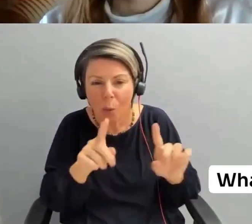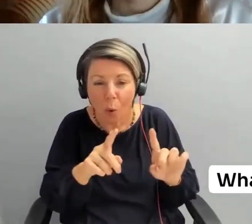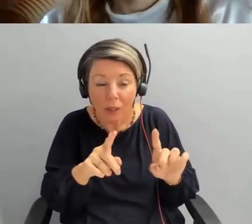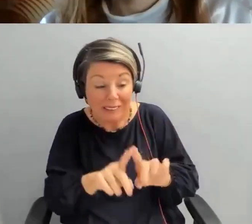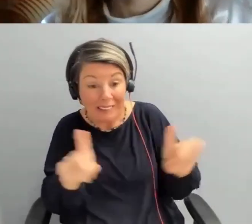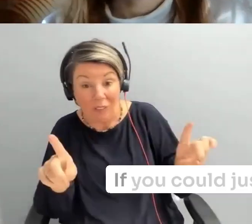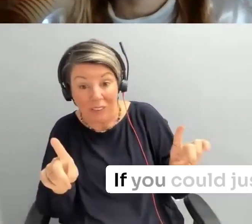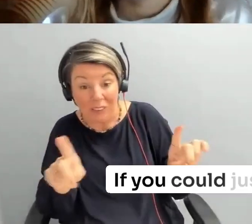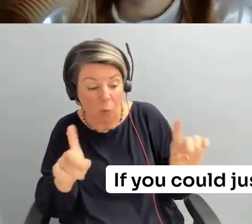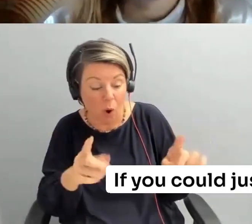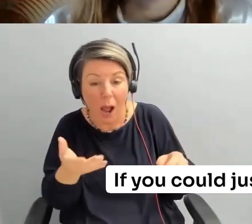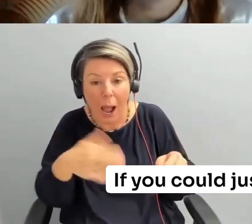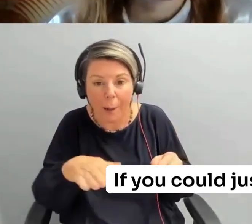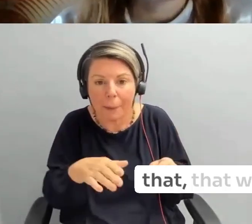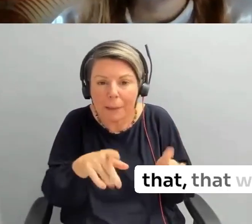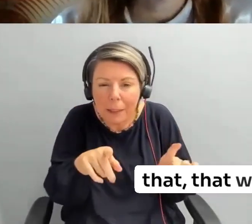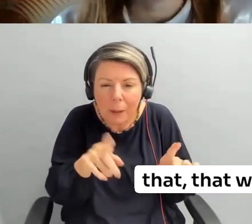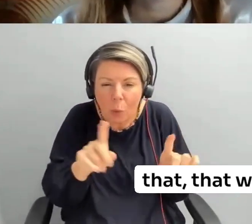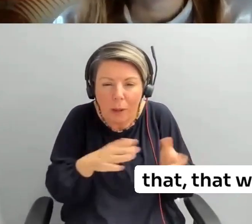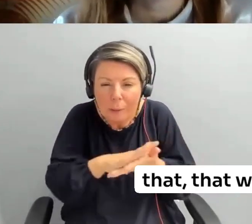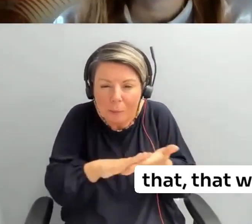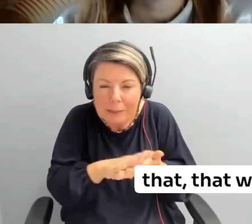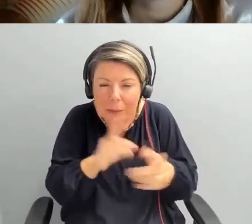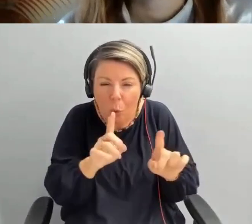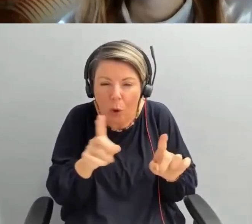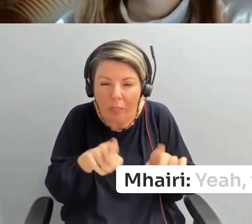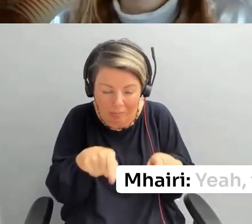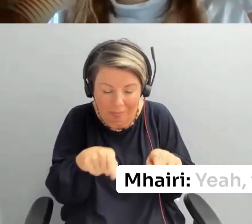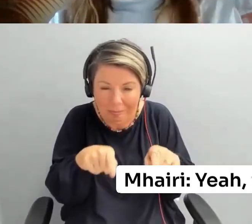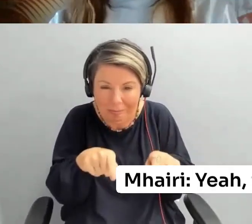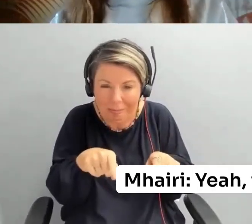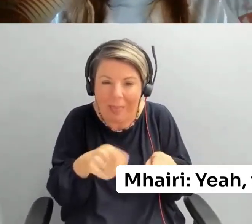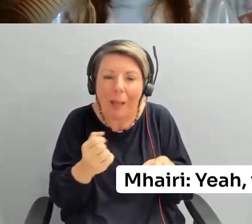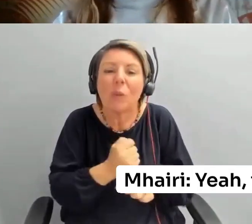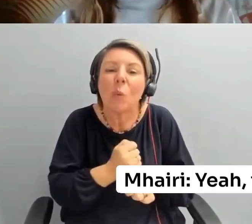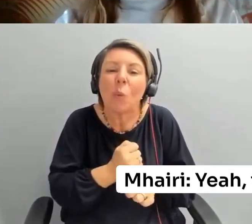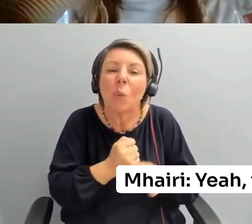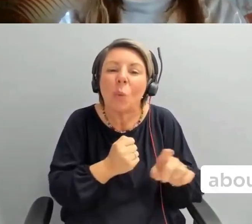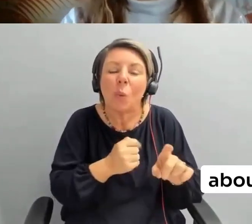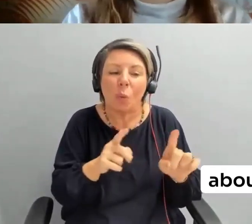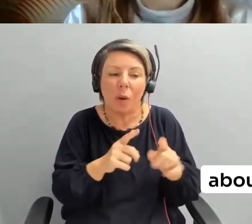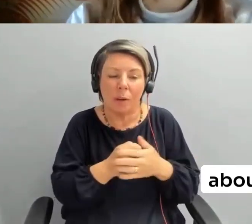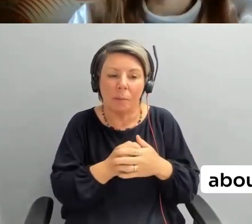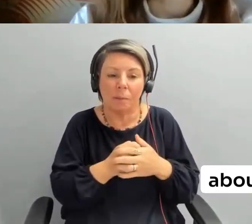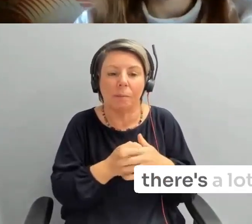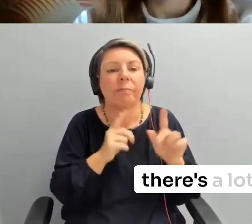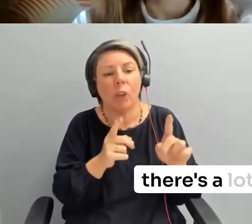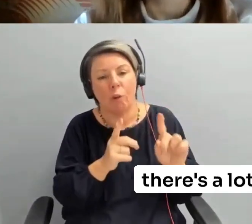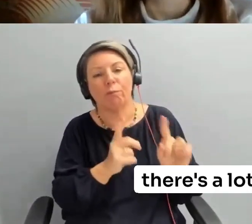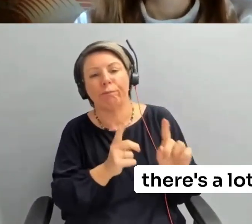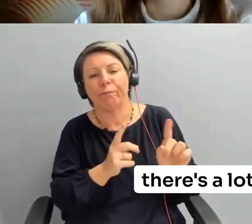do? If you could just speak a little bit about that, that'd be really helpful. Yeah, there's a bit of snake oil about some of this,